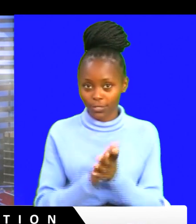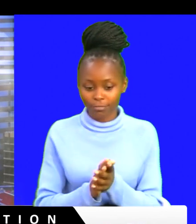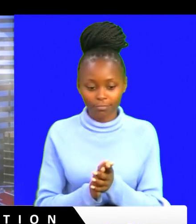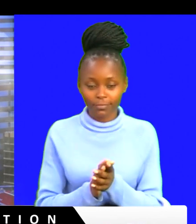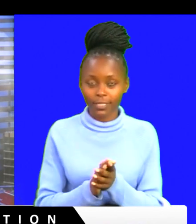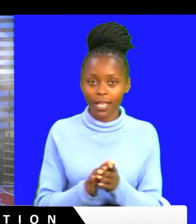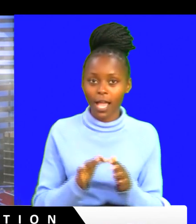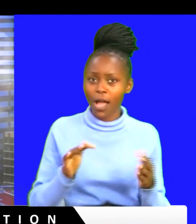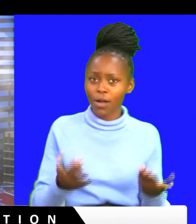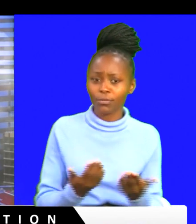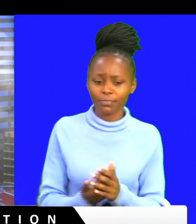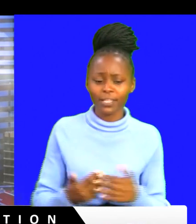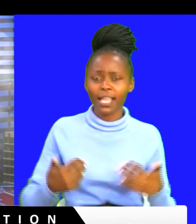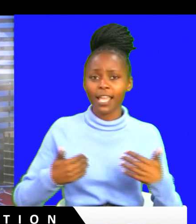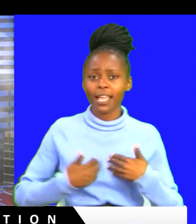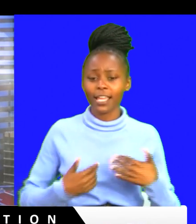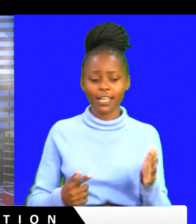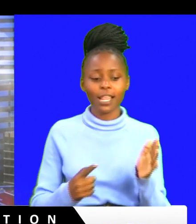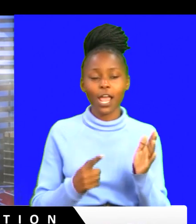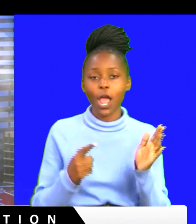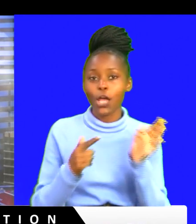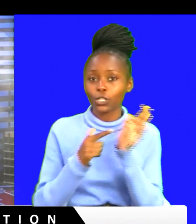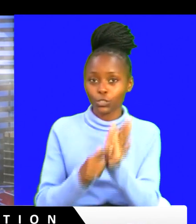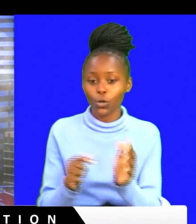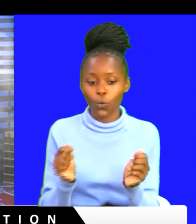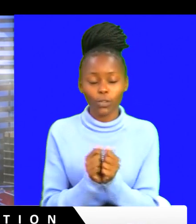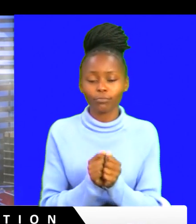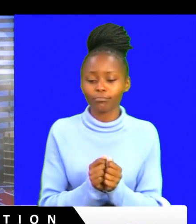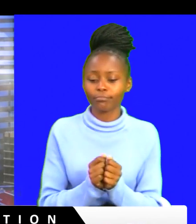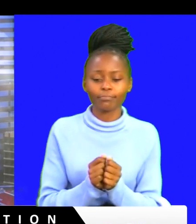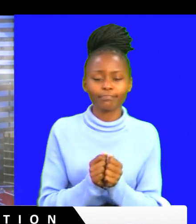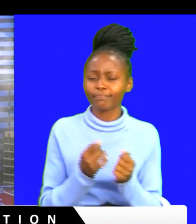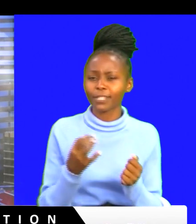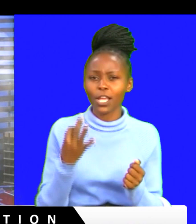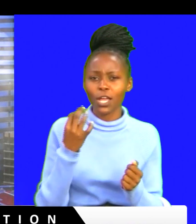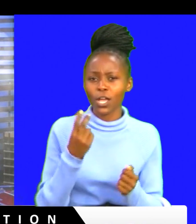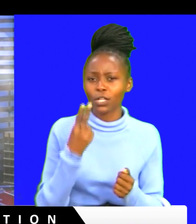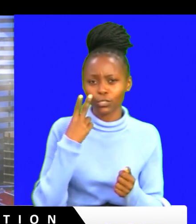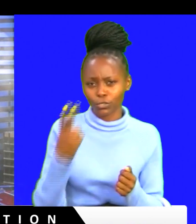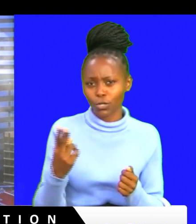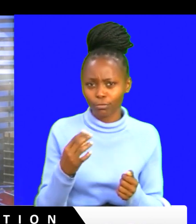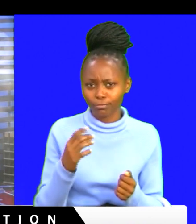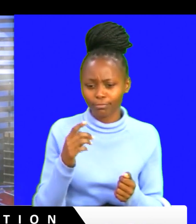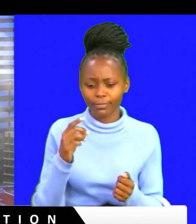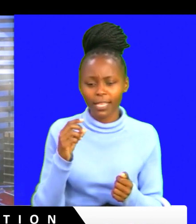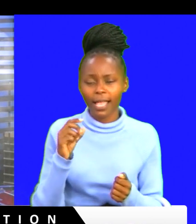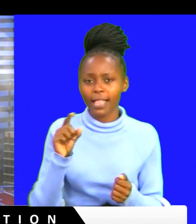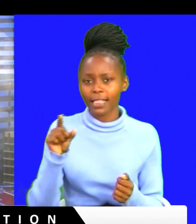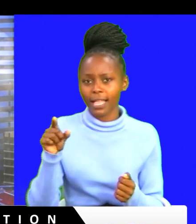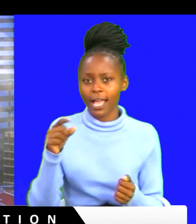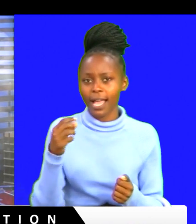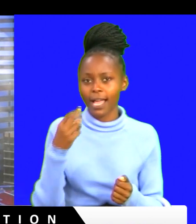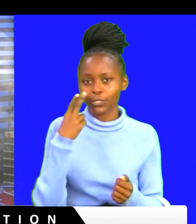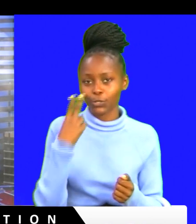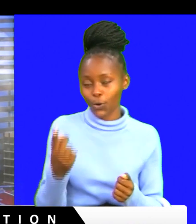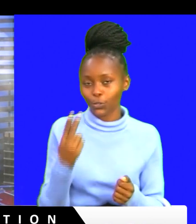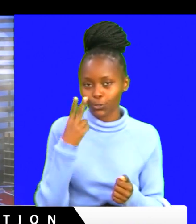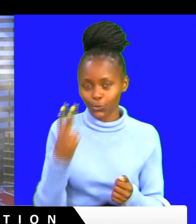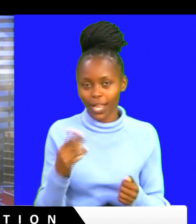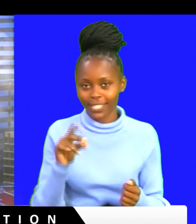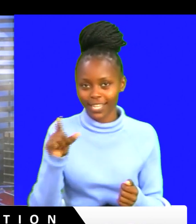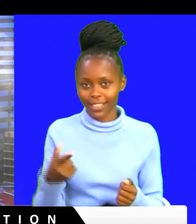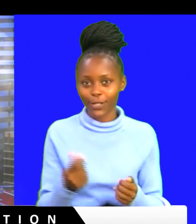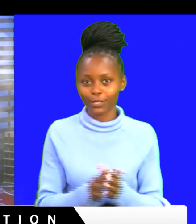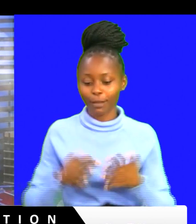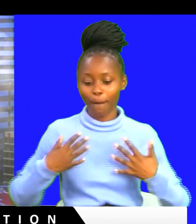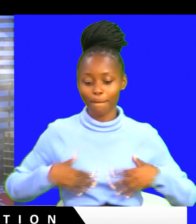with over 200,000 people, but who are sometime to say to congrats to Risha Z. People had